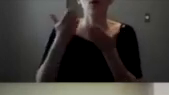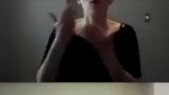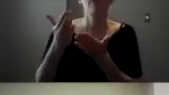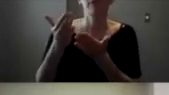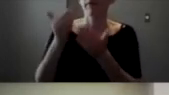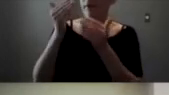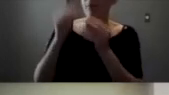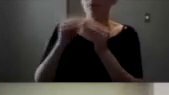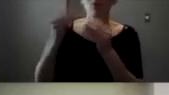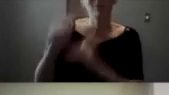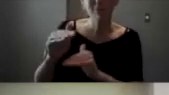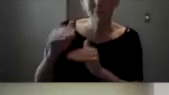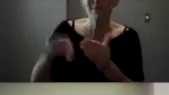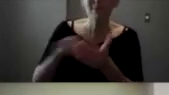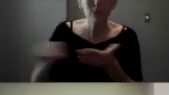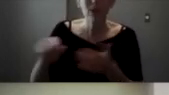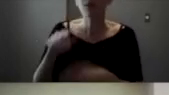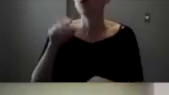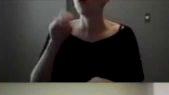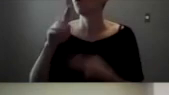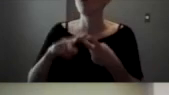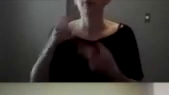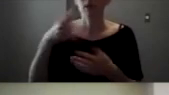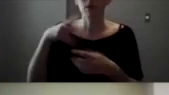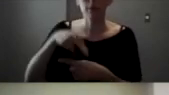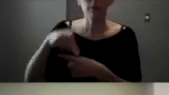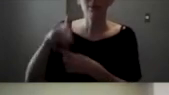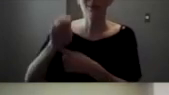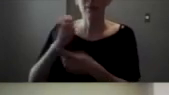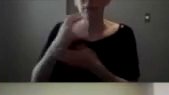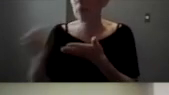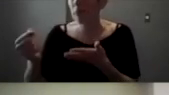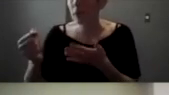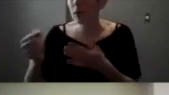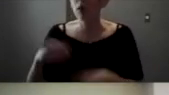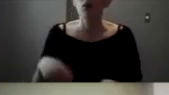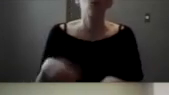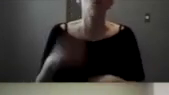available, and also whether or not you're utilizing curbside pickup or